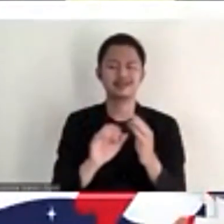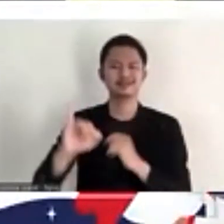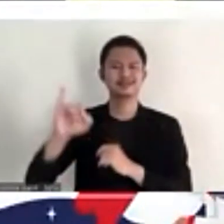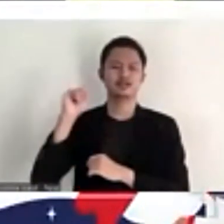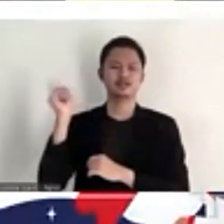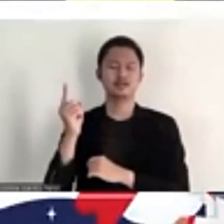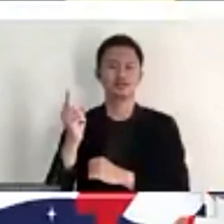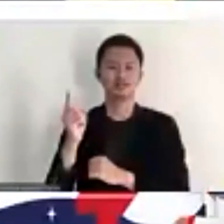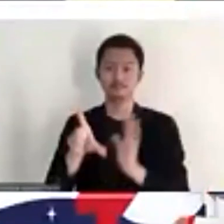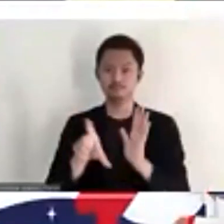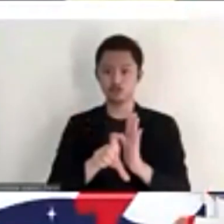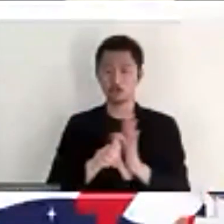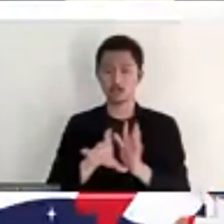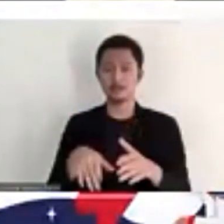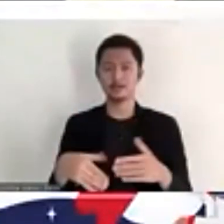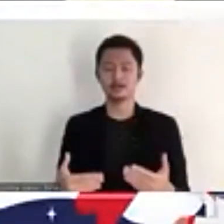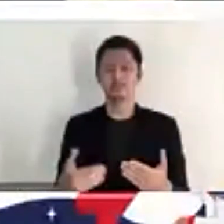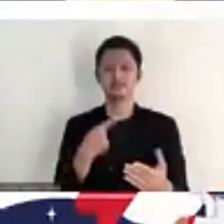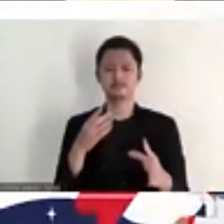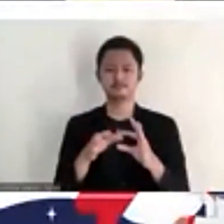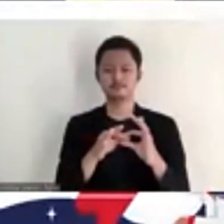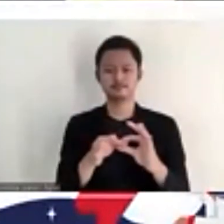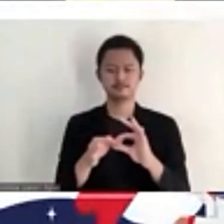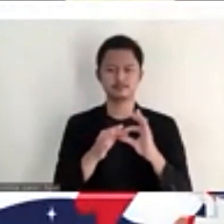temple temple watching